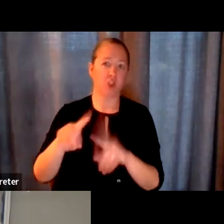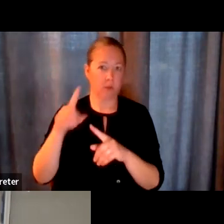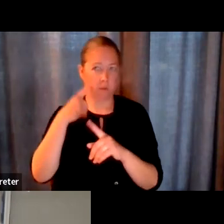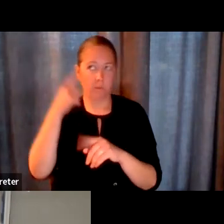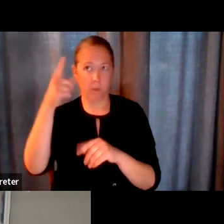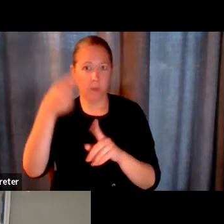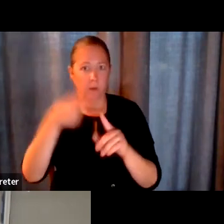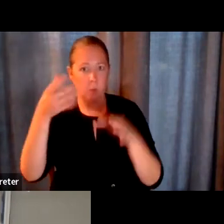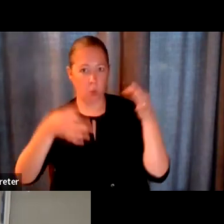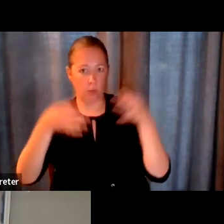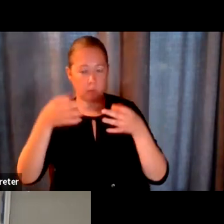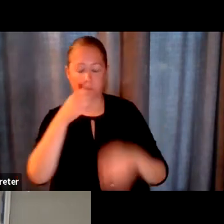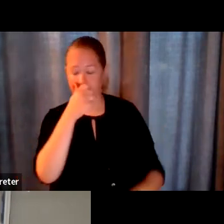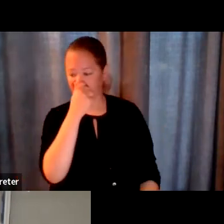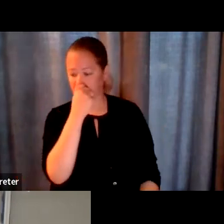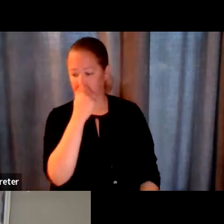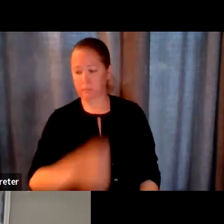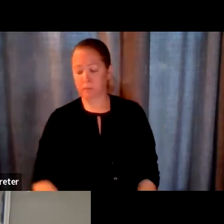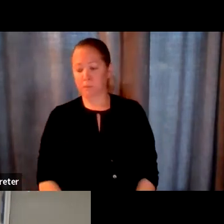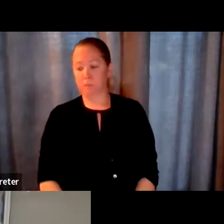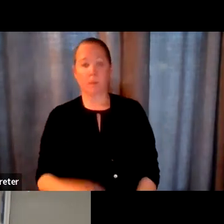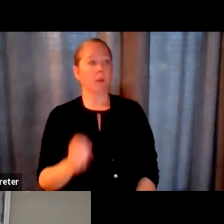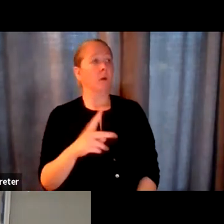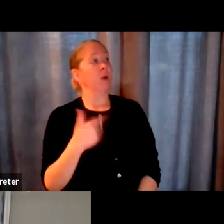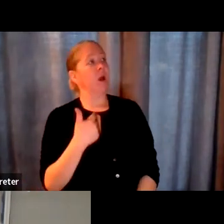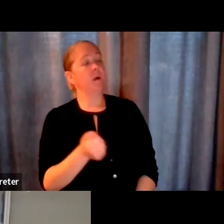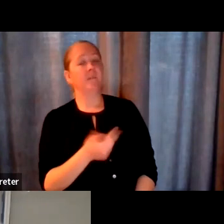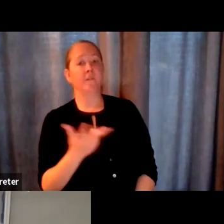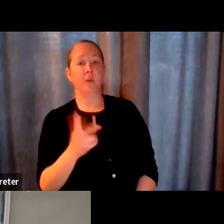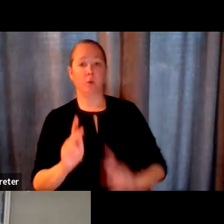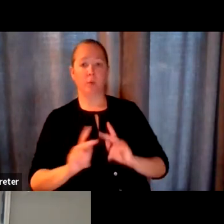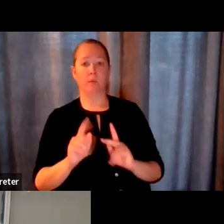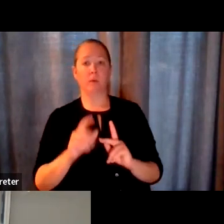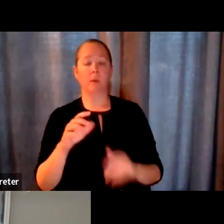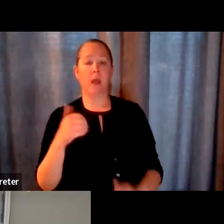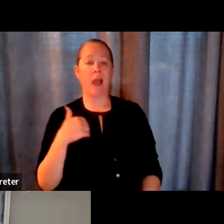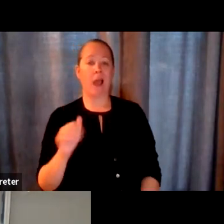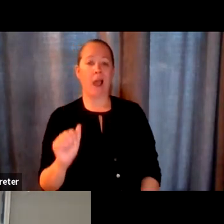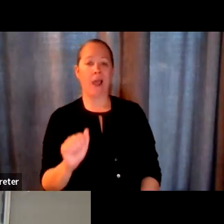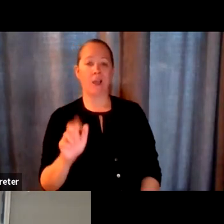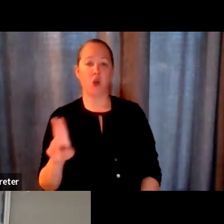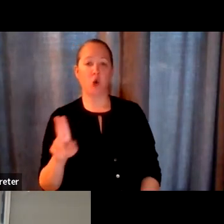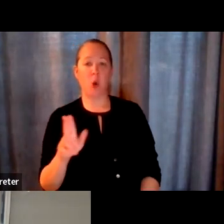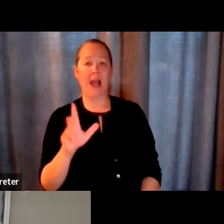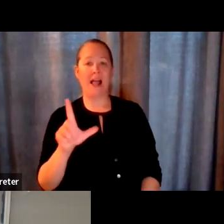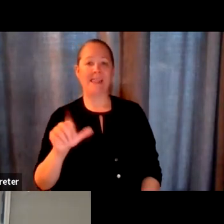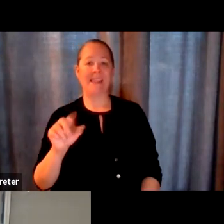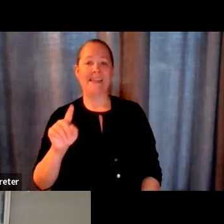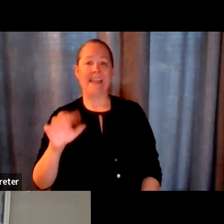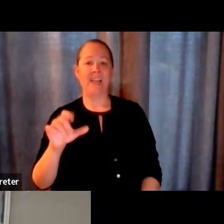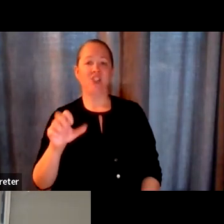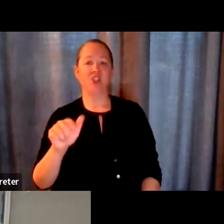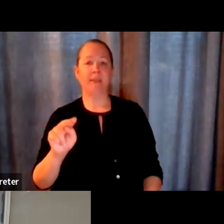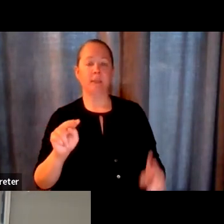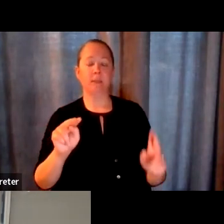Rachel, we've had a couple of folks asking about, you know, potential AU litigation, you know, moving forward. And I know that we mentioned